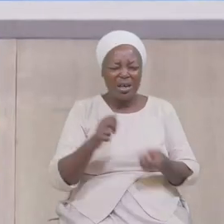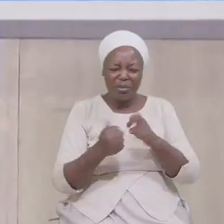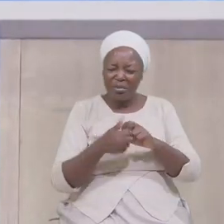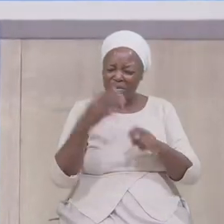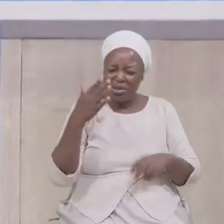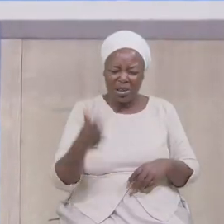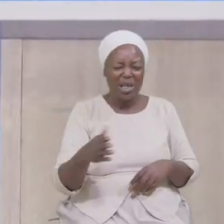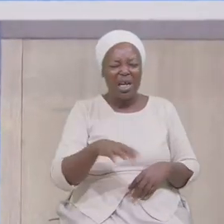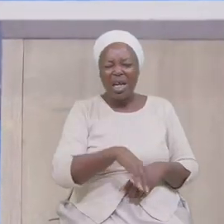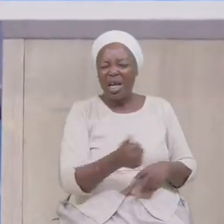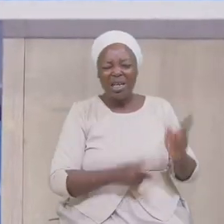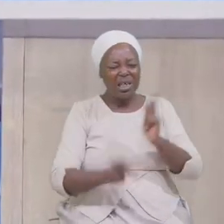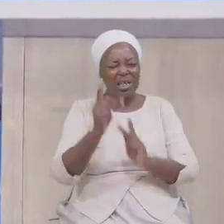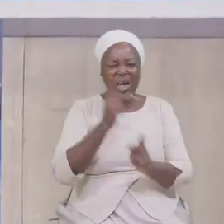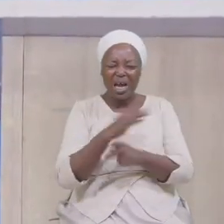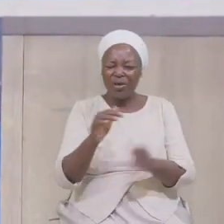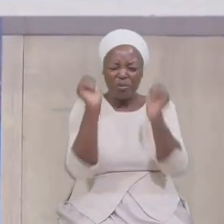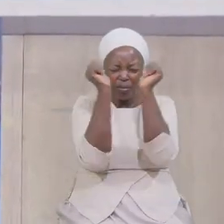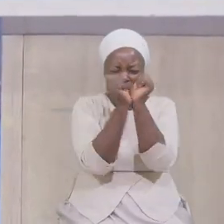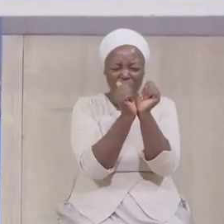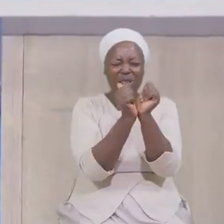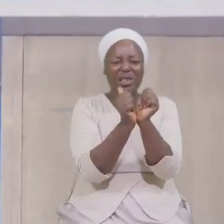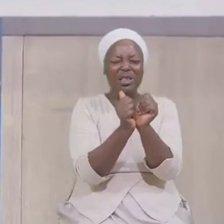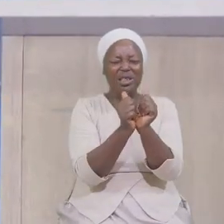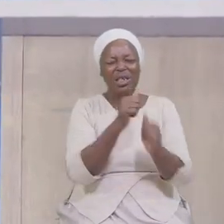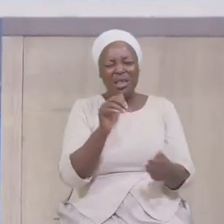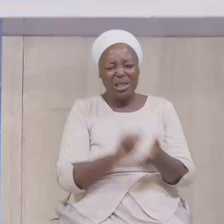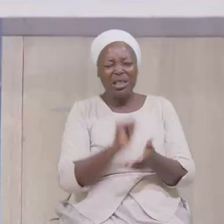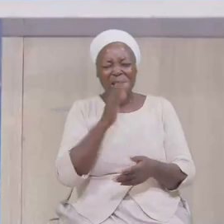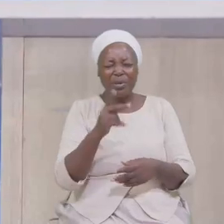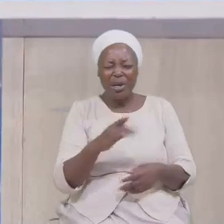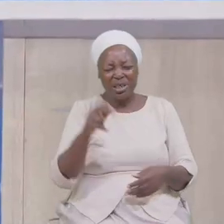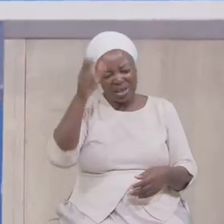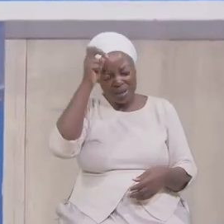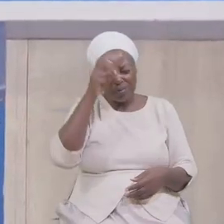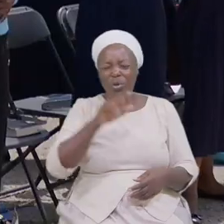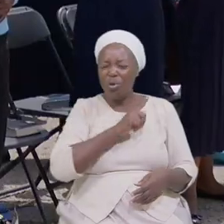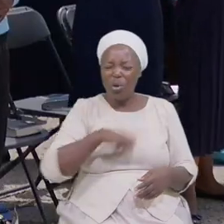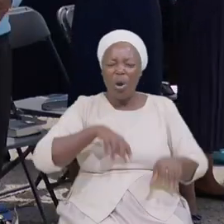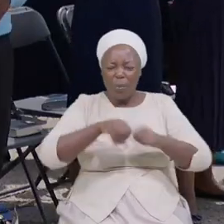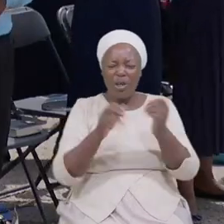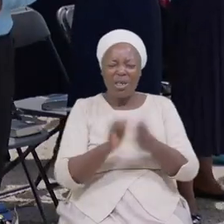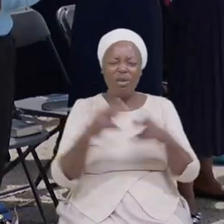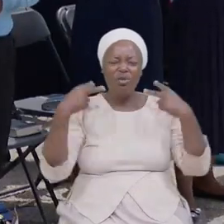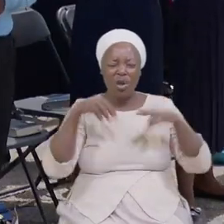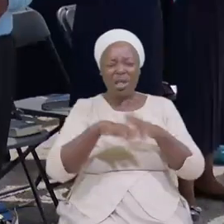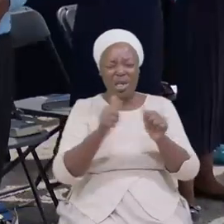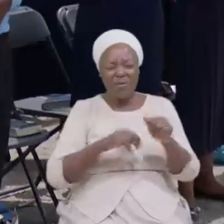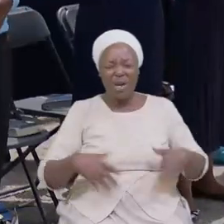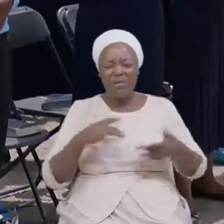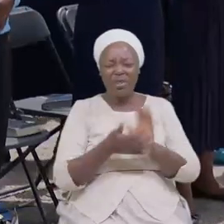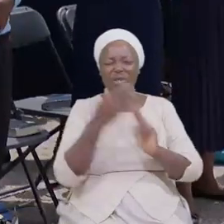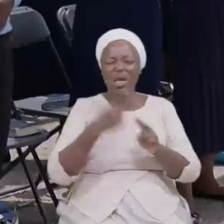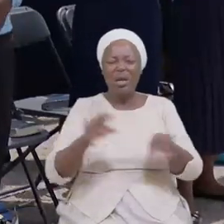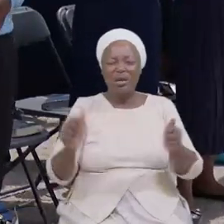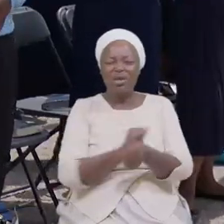any kind of bondage, imprisonment there by the devil, break the yoke in every life. Destroy the works